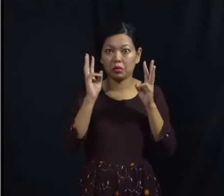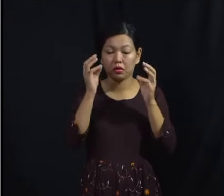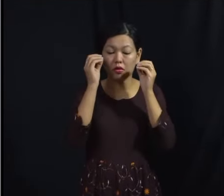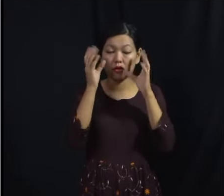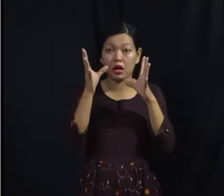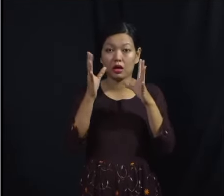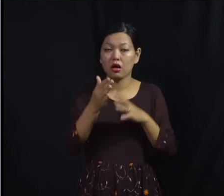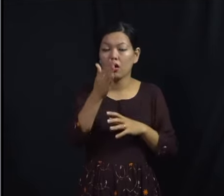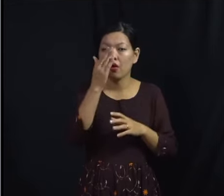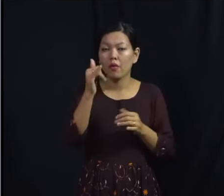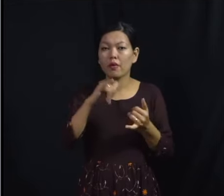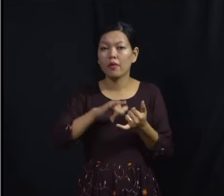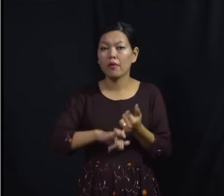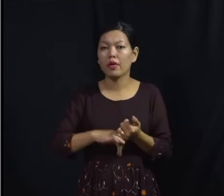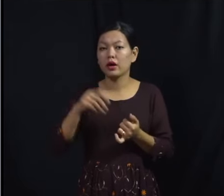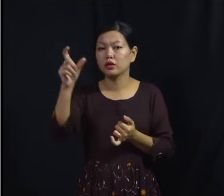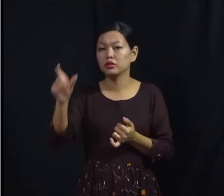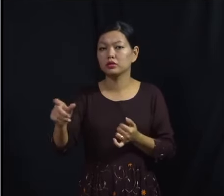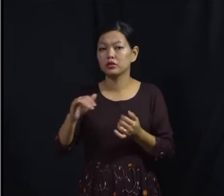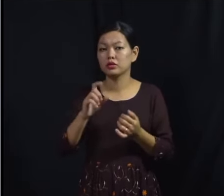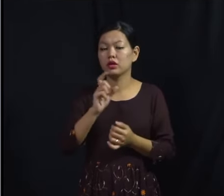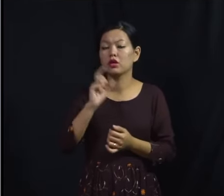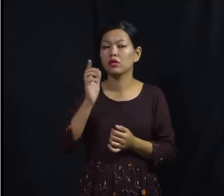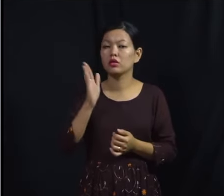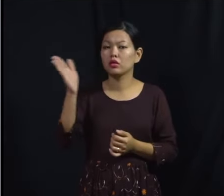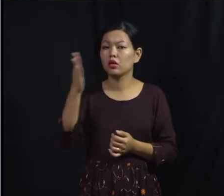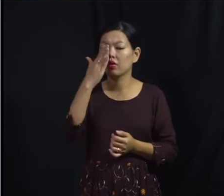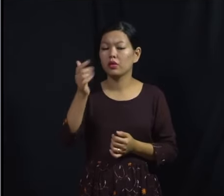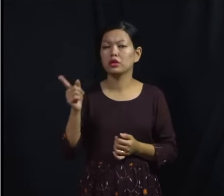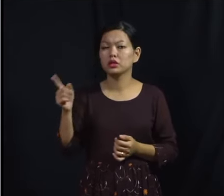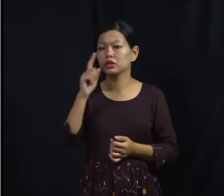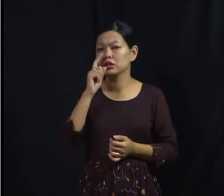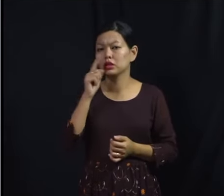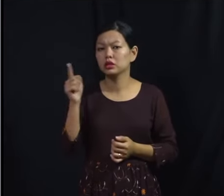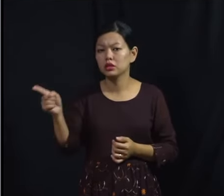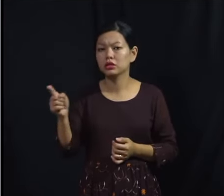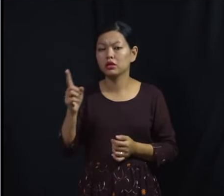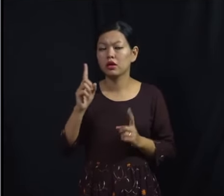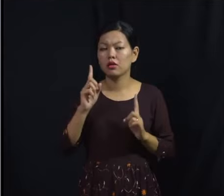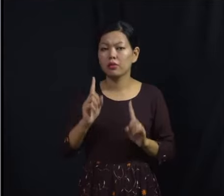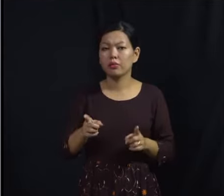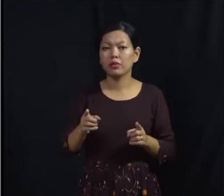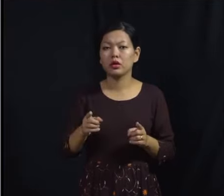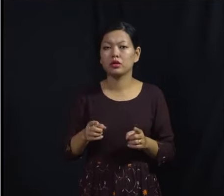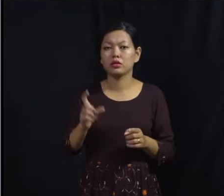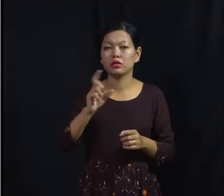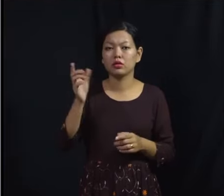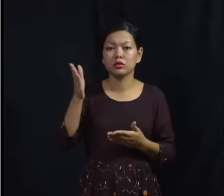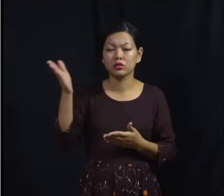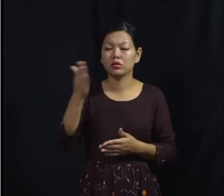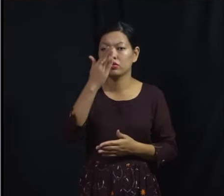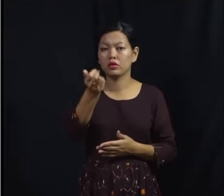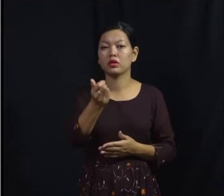the voices. So what did Susan do? What shine does she have in order to overcome all these? So that's what we are going to find